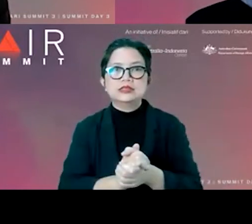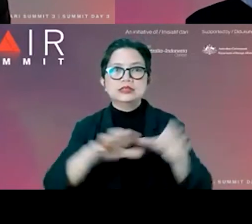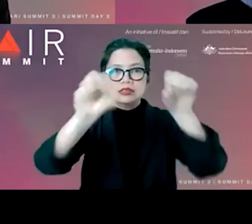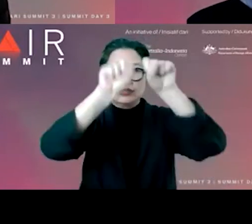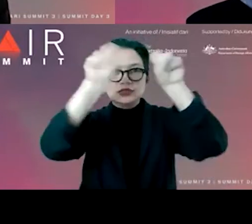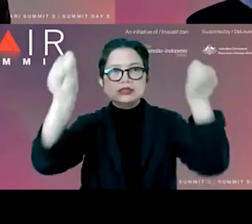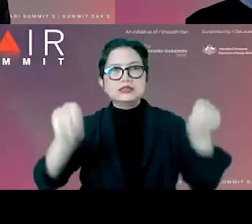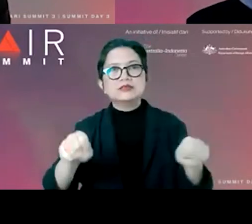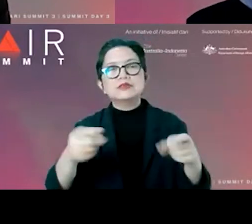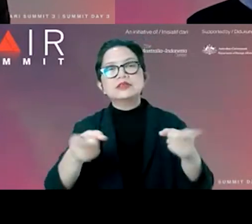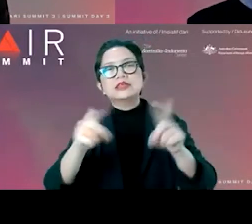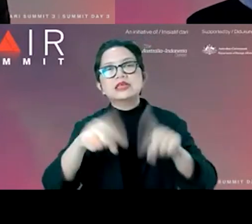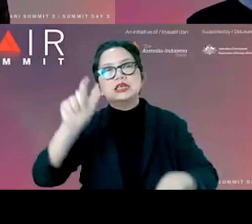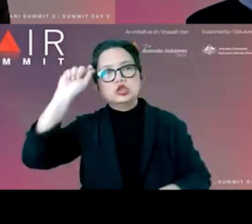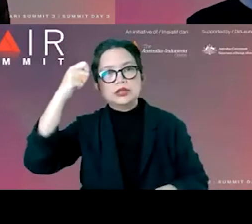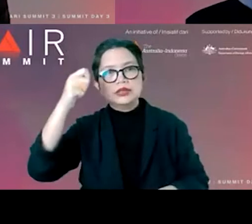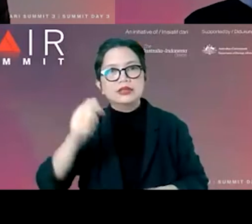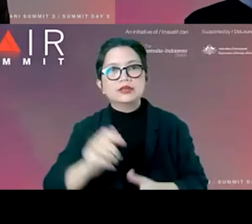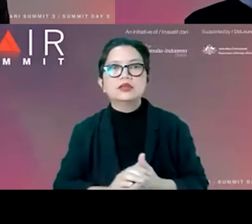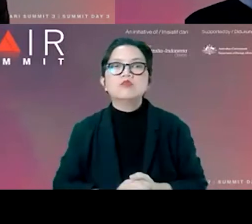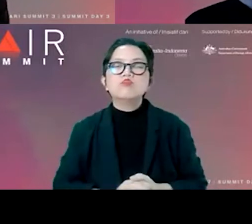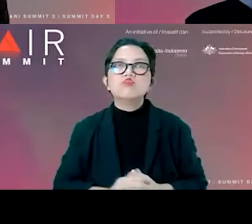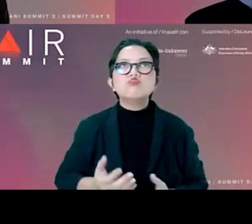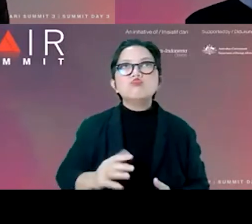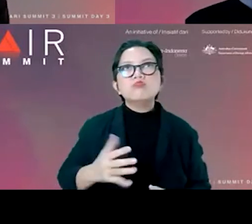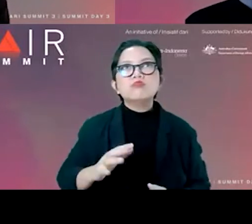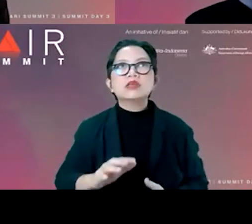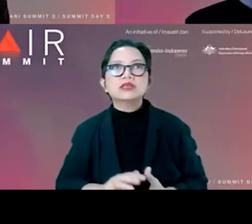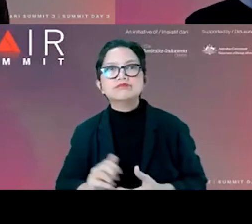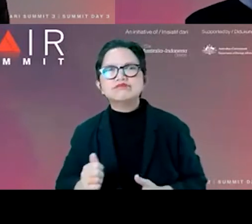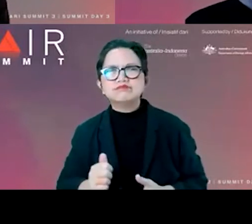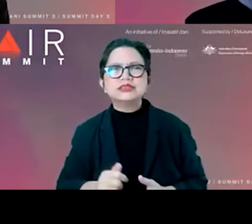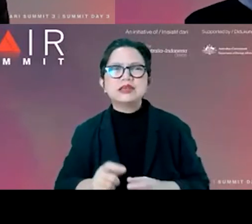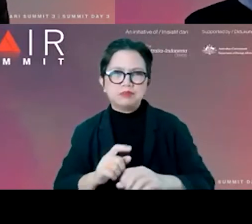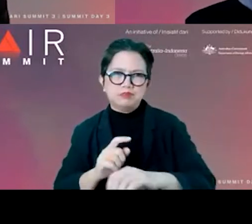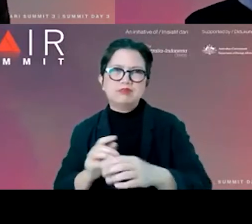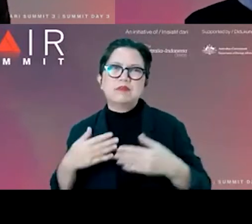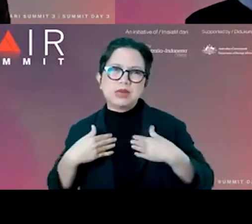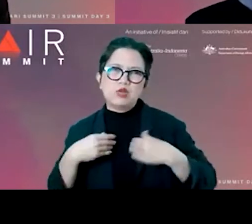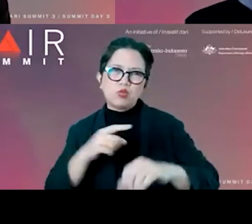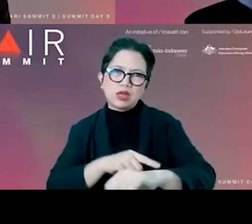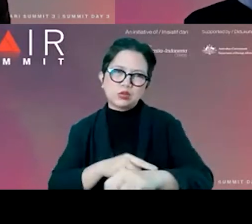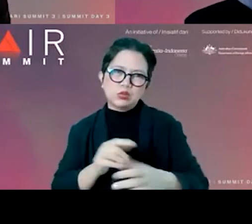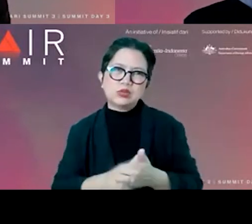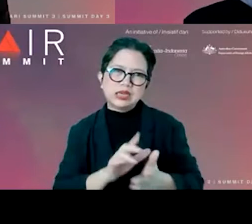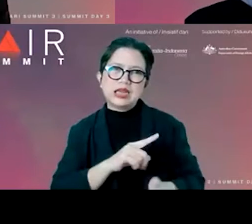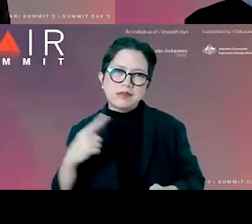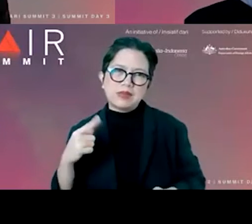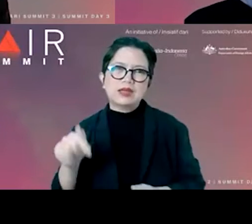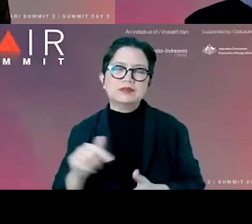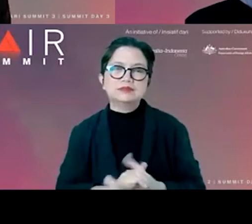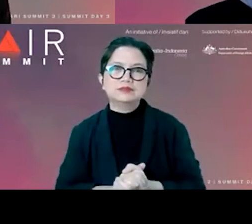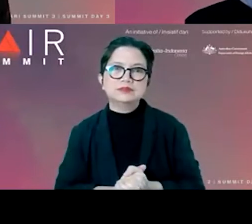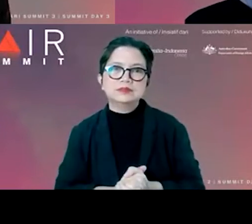take longer to run. And that's always an issue. And this is currently a limitation of our approach, even though